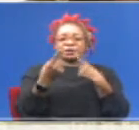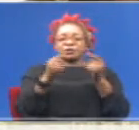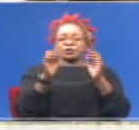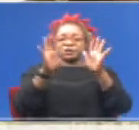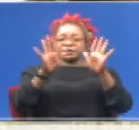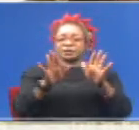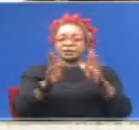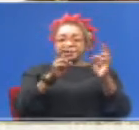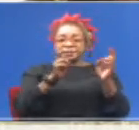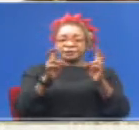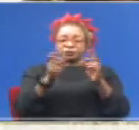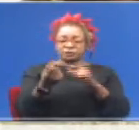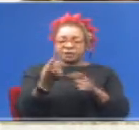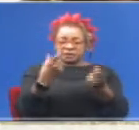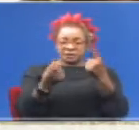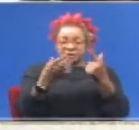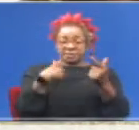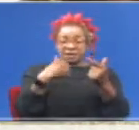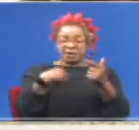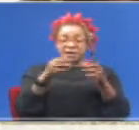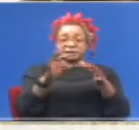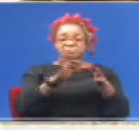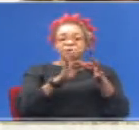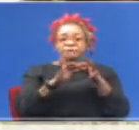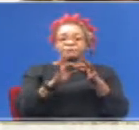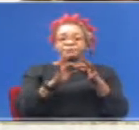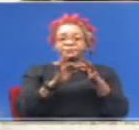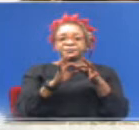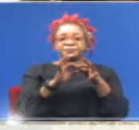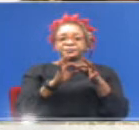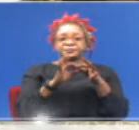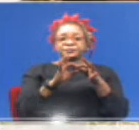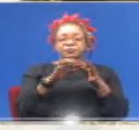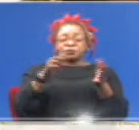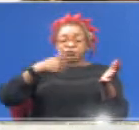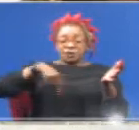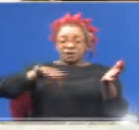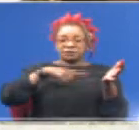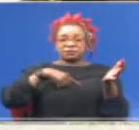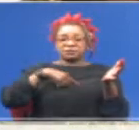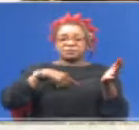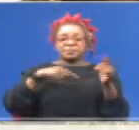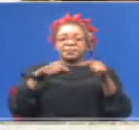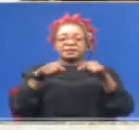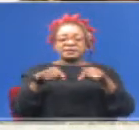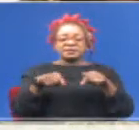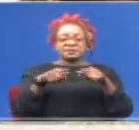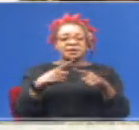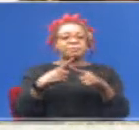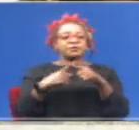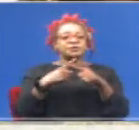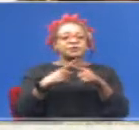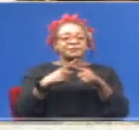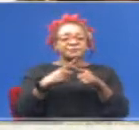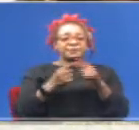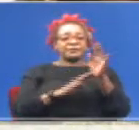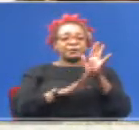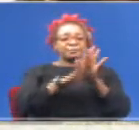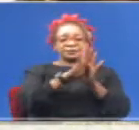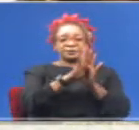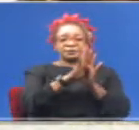issues raised by Azimio La Umoja. To us, this is a positive development.